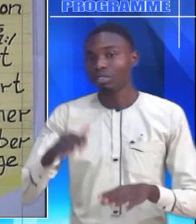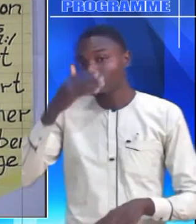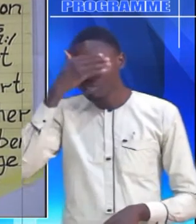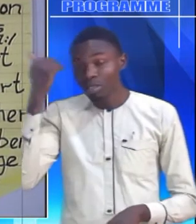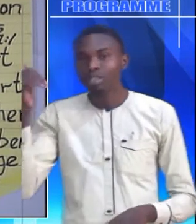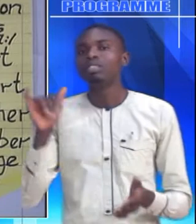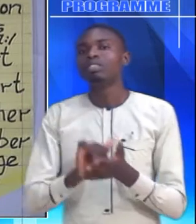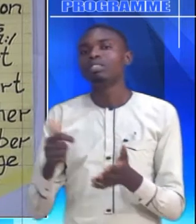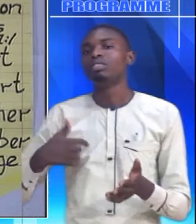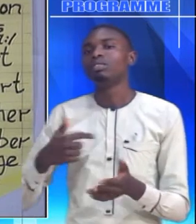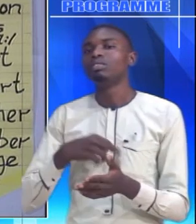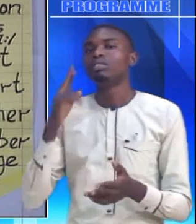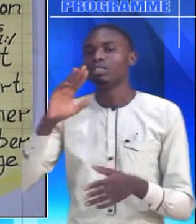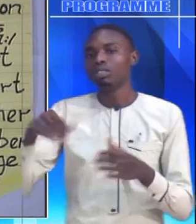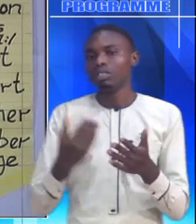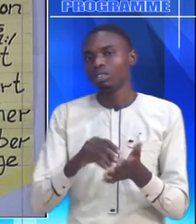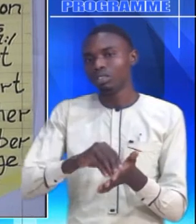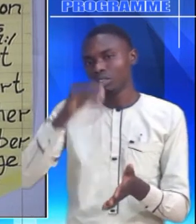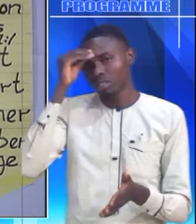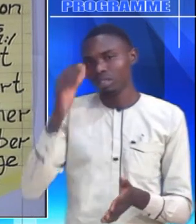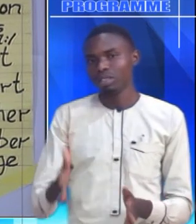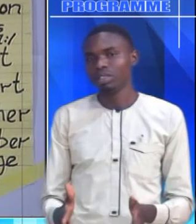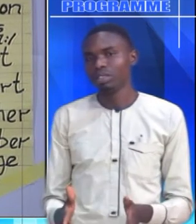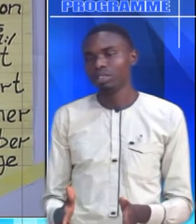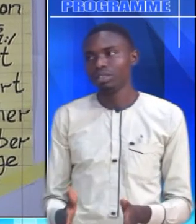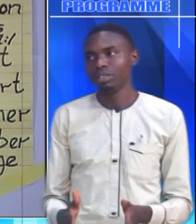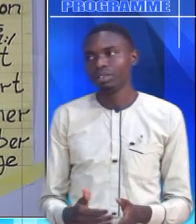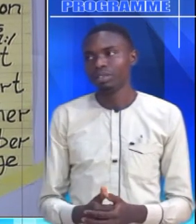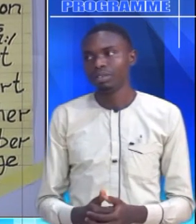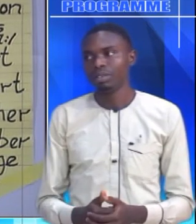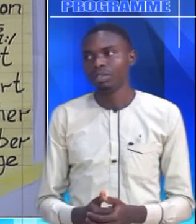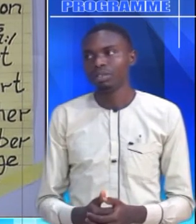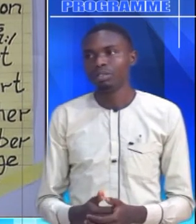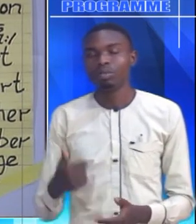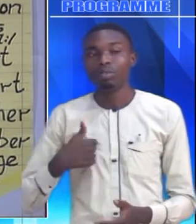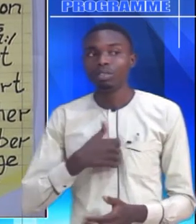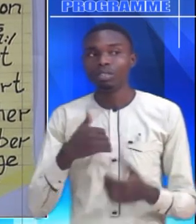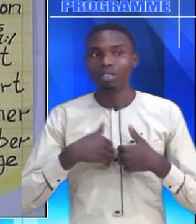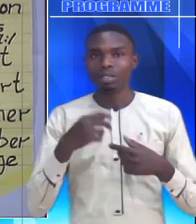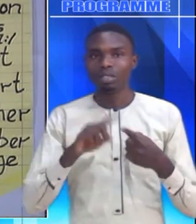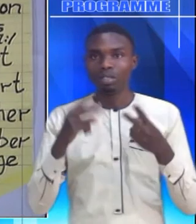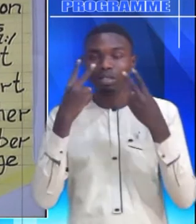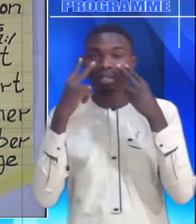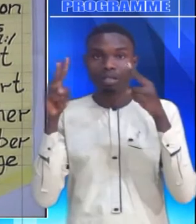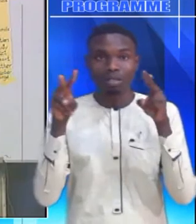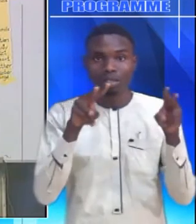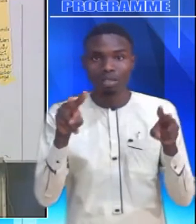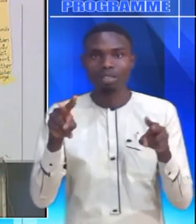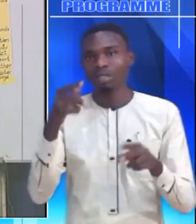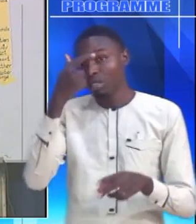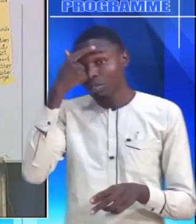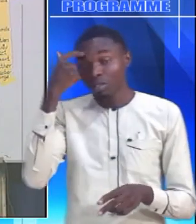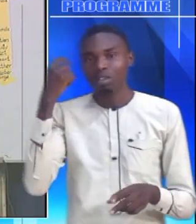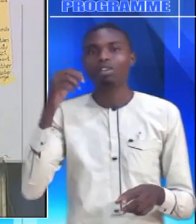all learners. We are the second speaker of the language, so we have to be observant so that we will not be committing mistakes